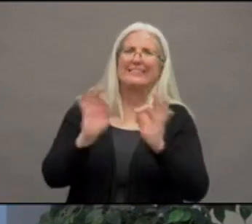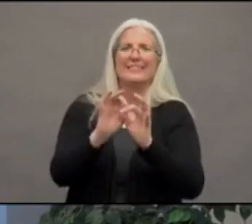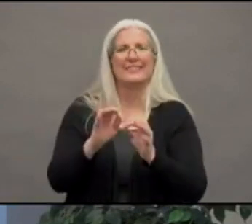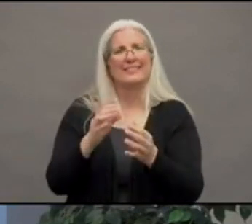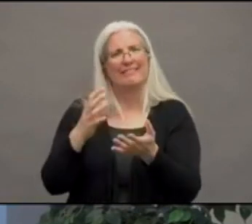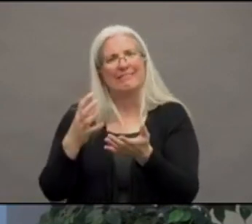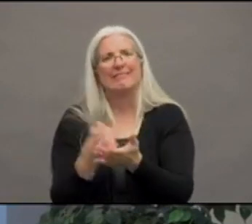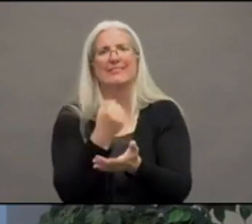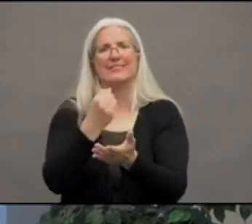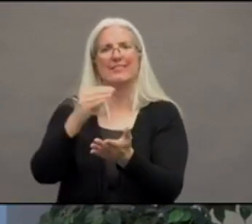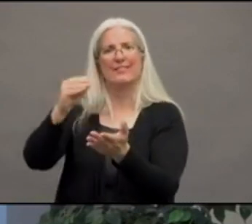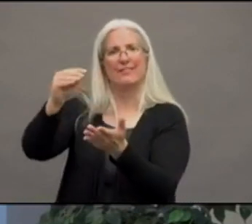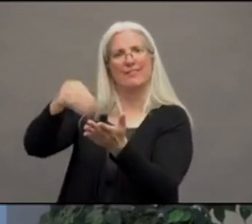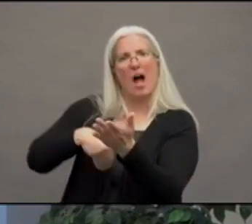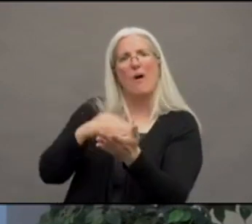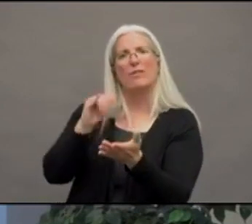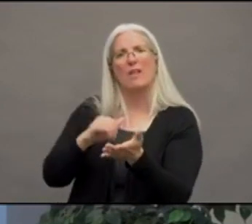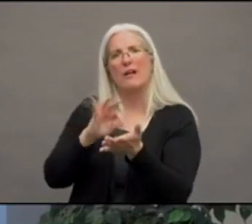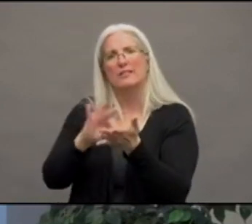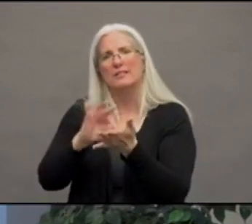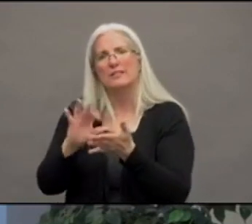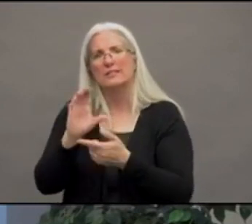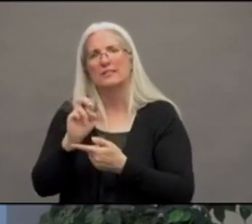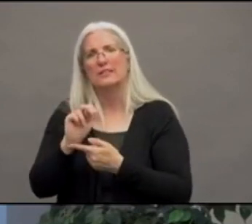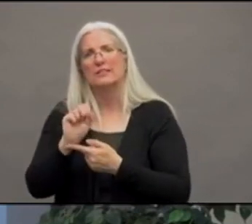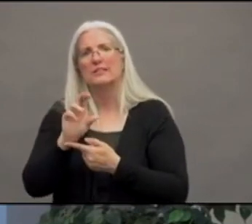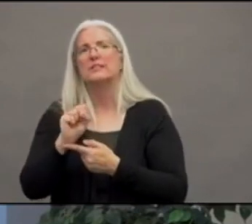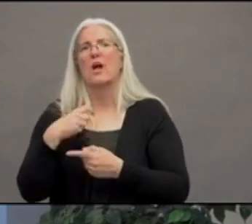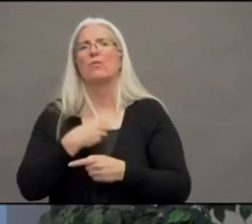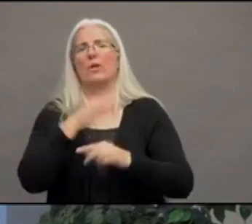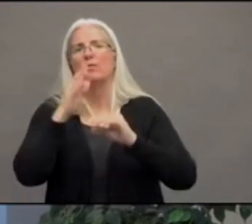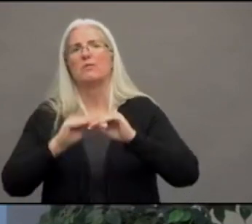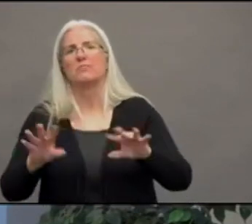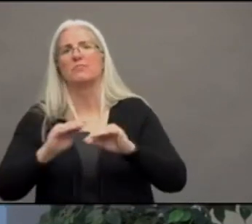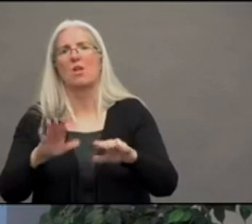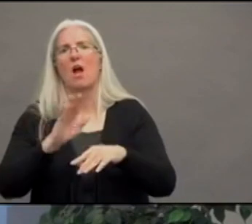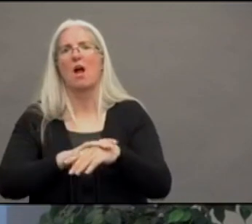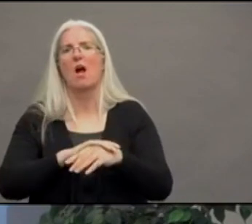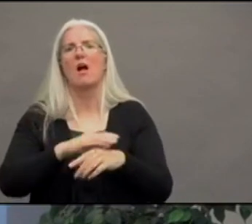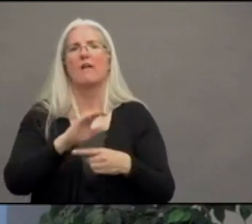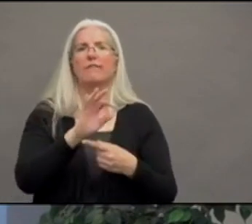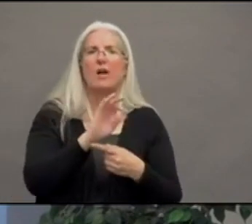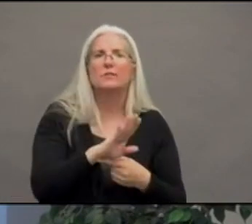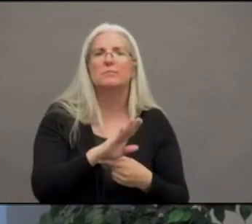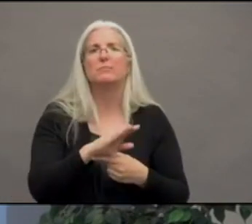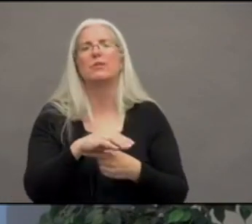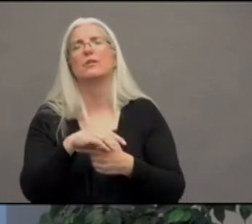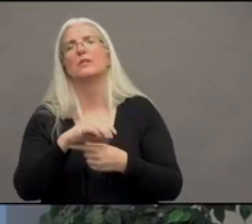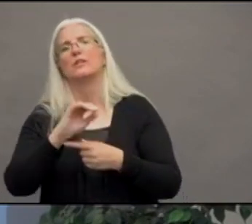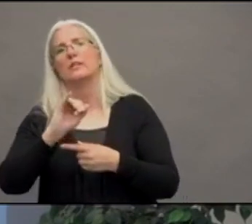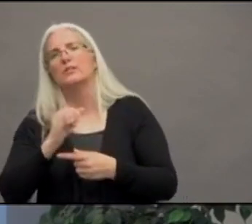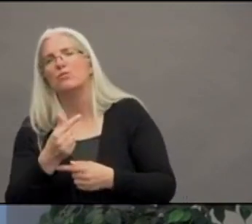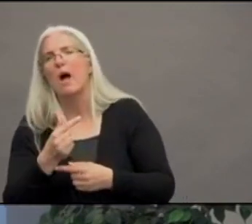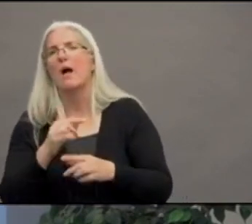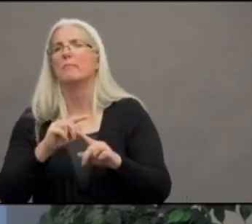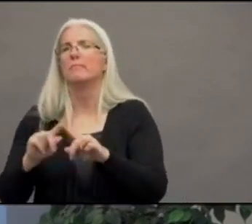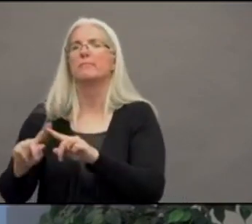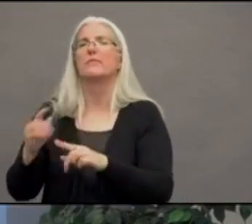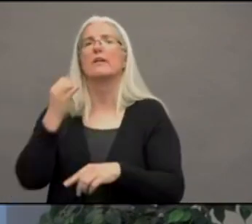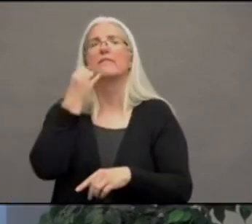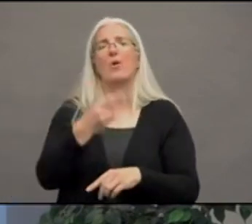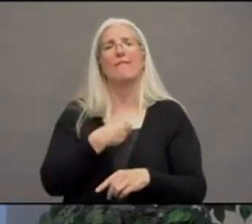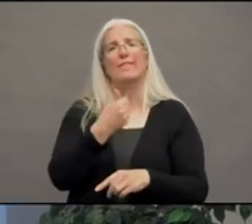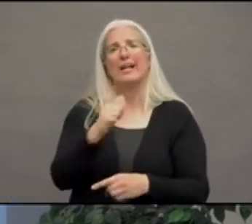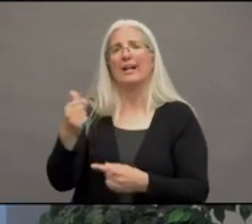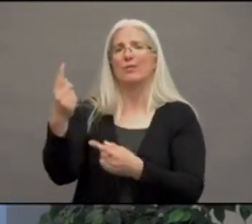media, and so will the Office of the Census. And if you have any questions, go to their website. Thank you so much for